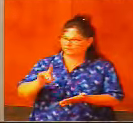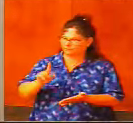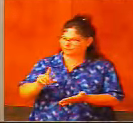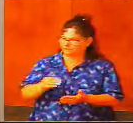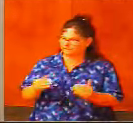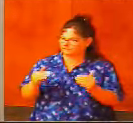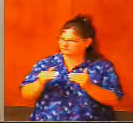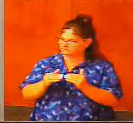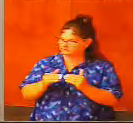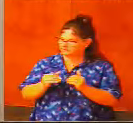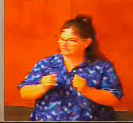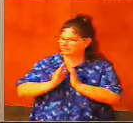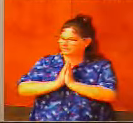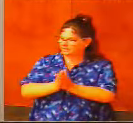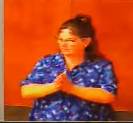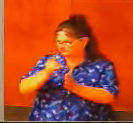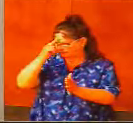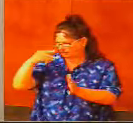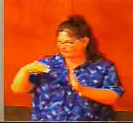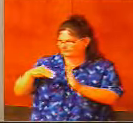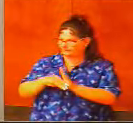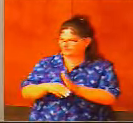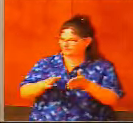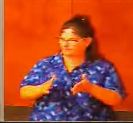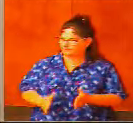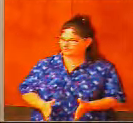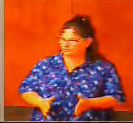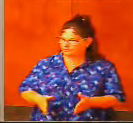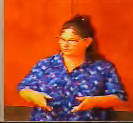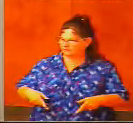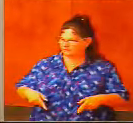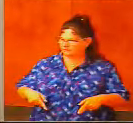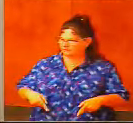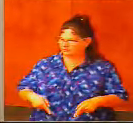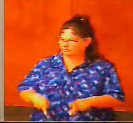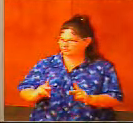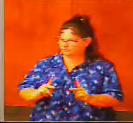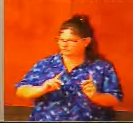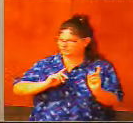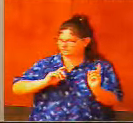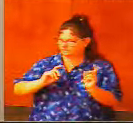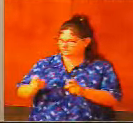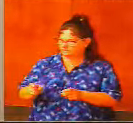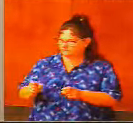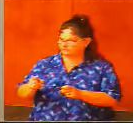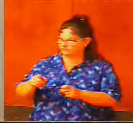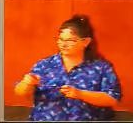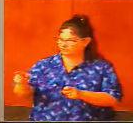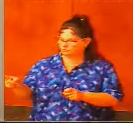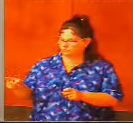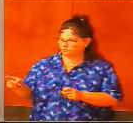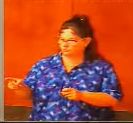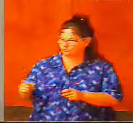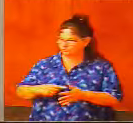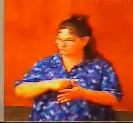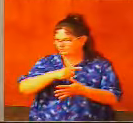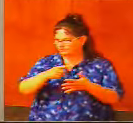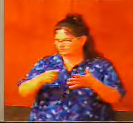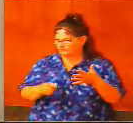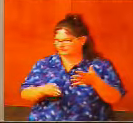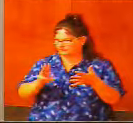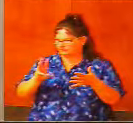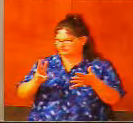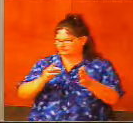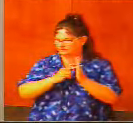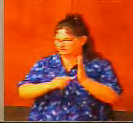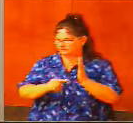just and asked for a murderer to be granted to you. Those 6 passages